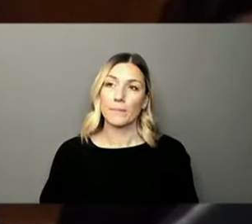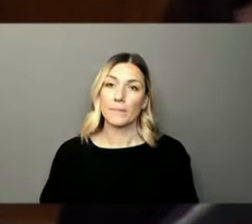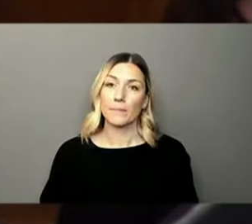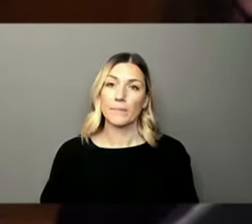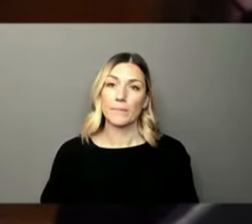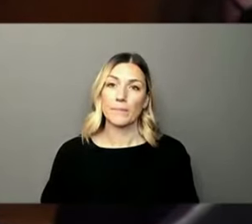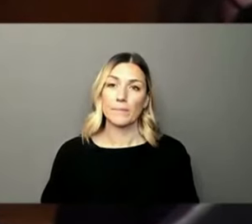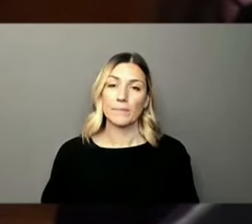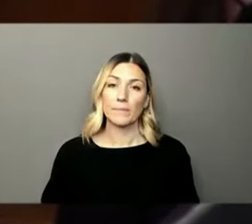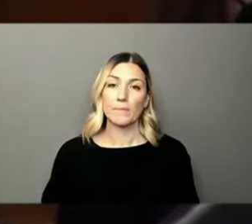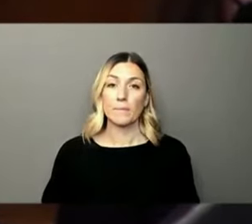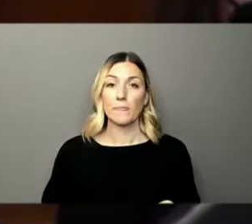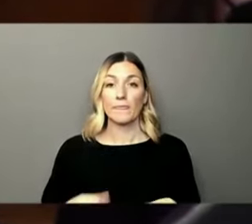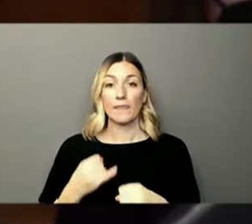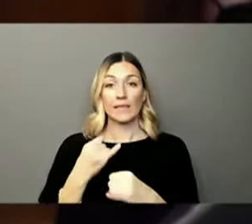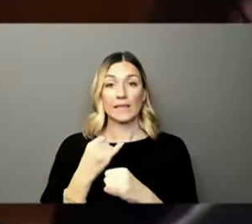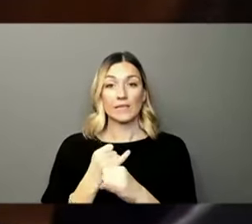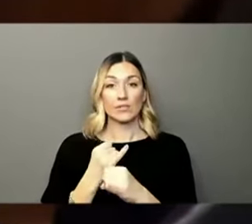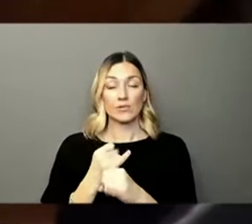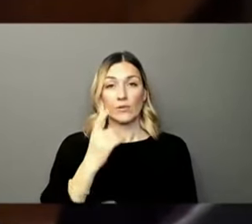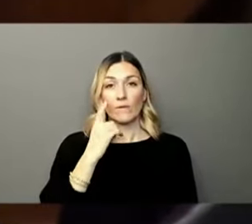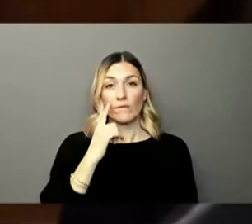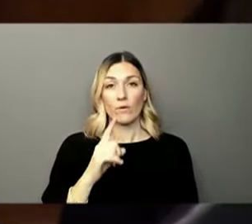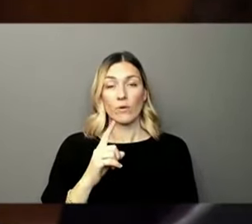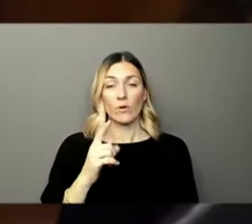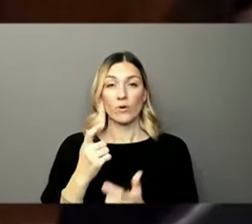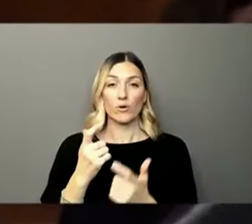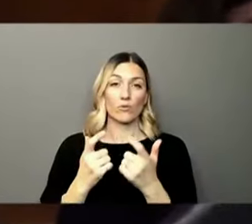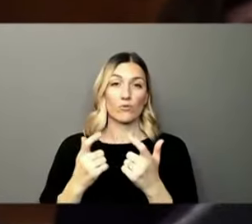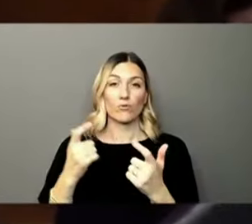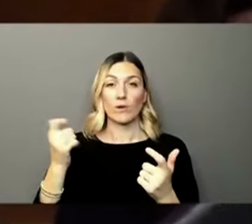an institute for a greater number of